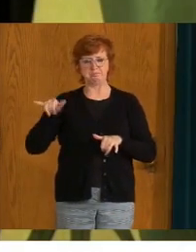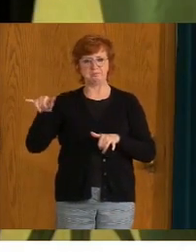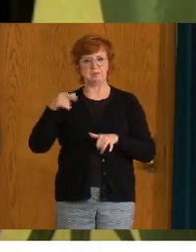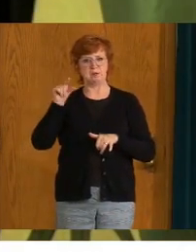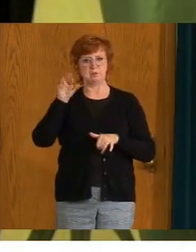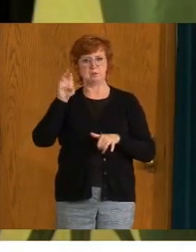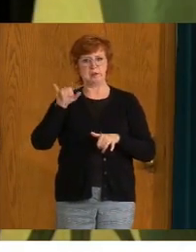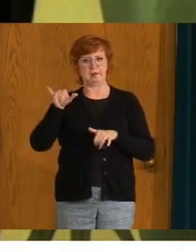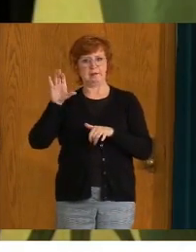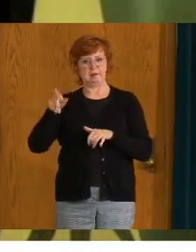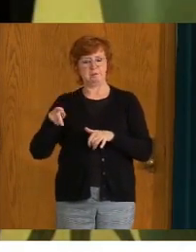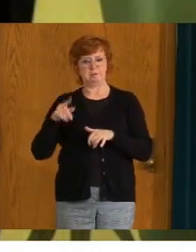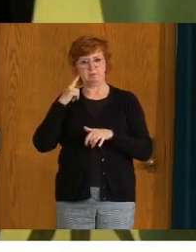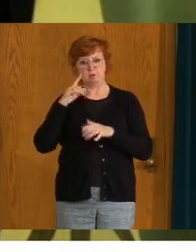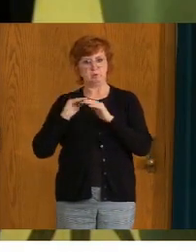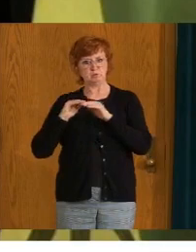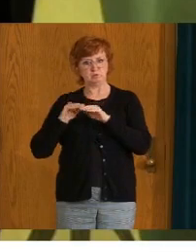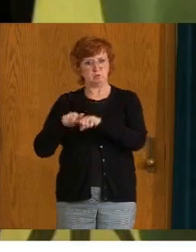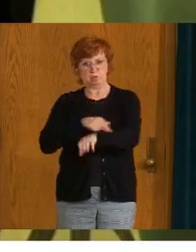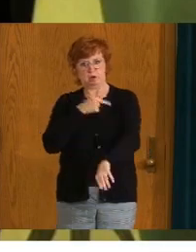a travesty.